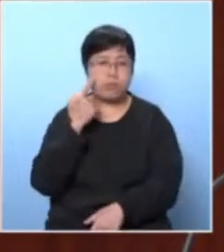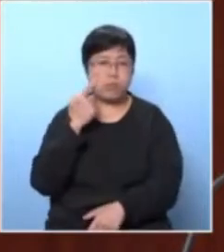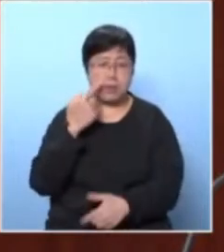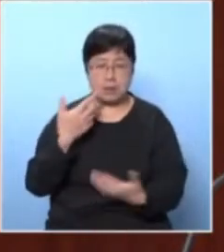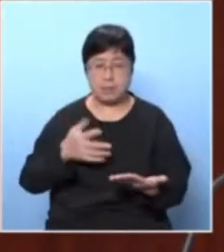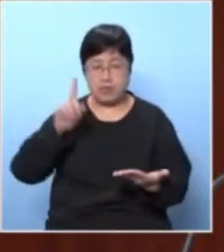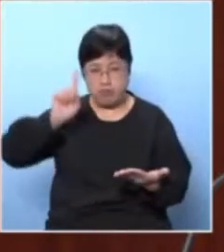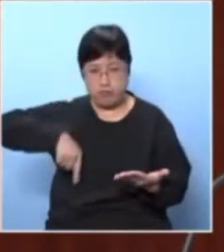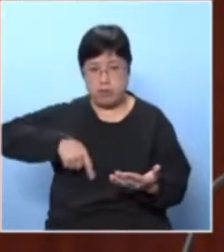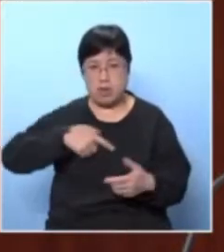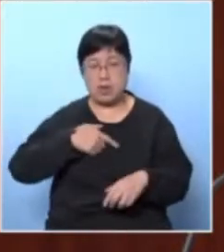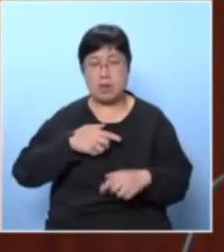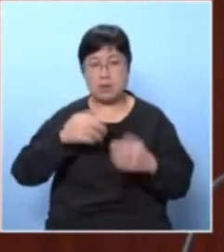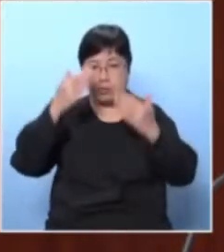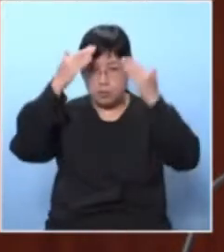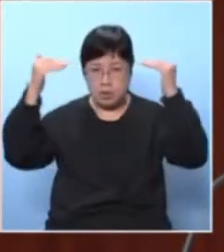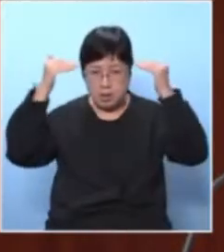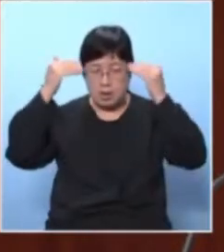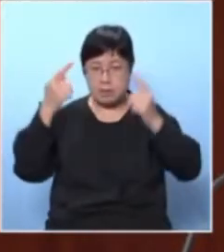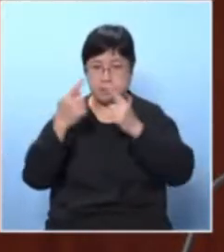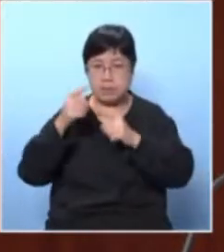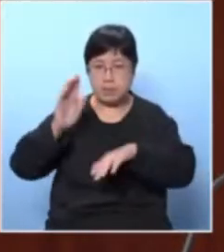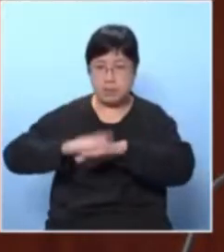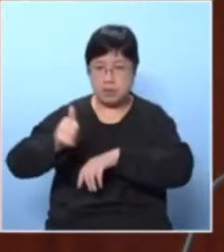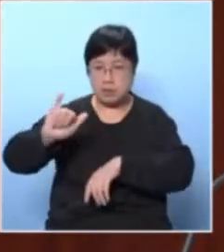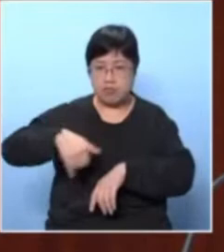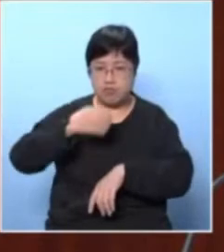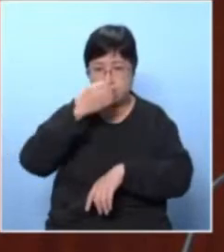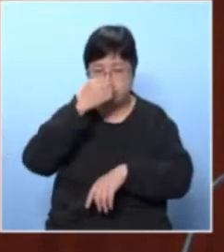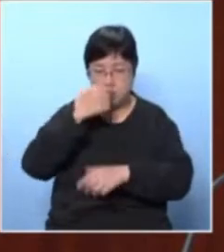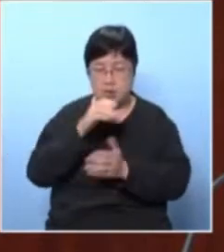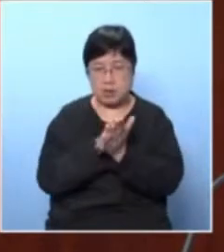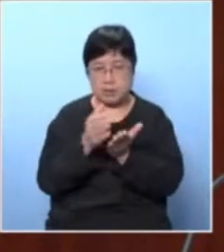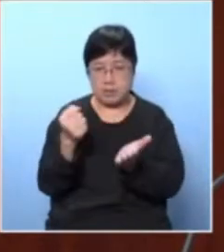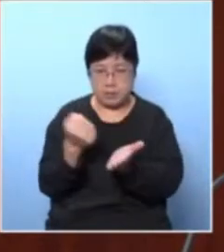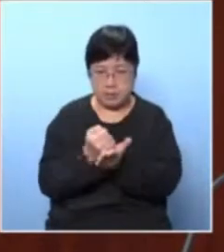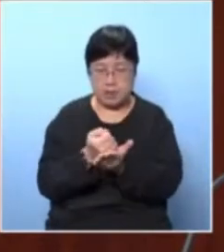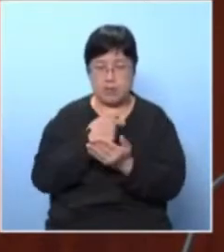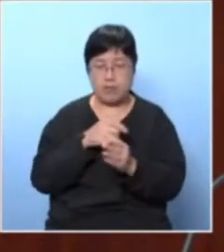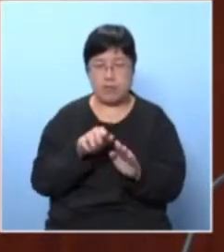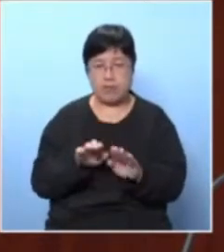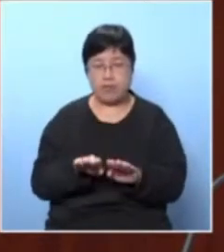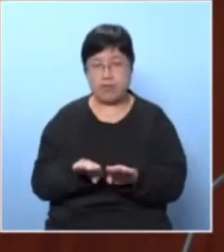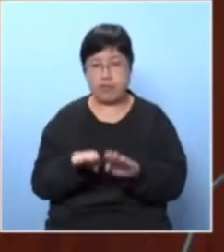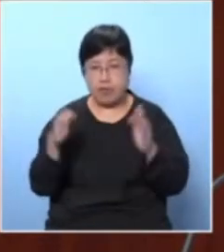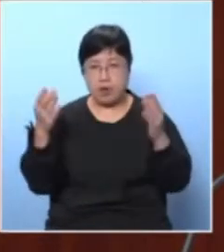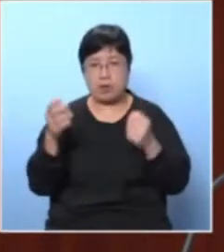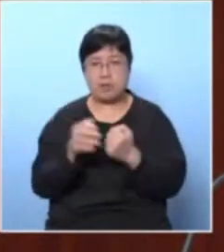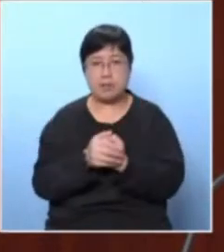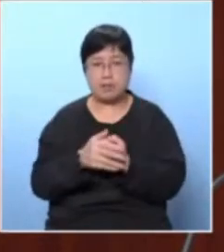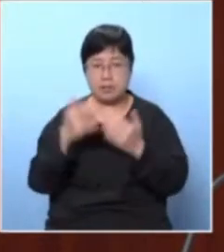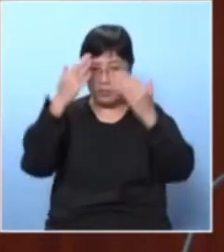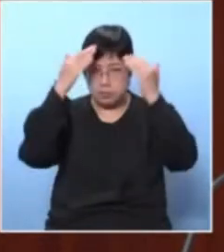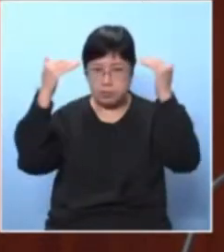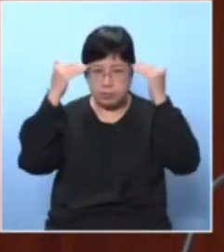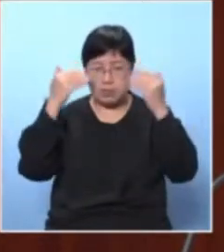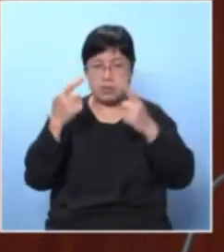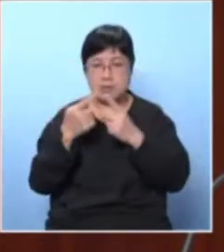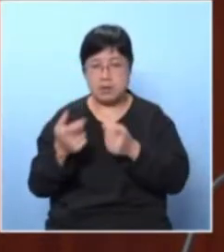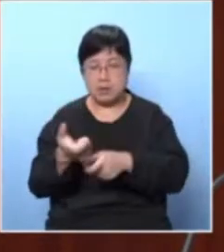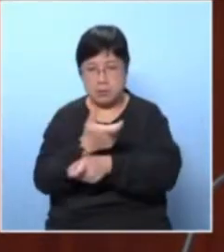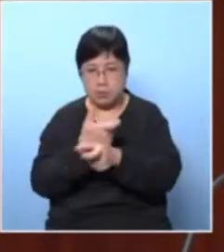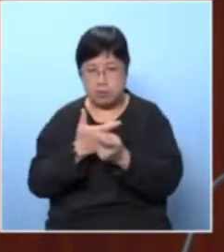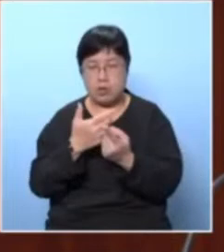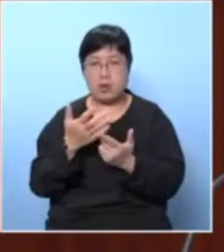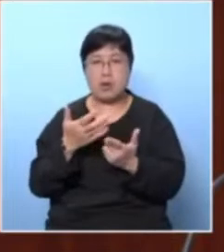requirements. Starting from today, we will relax the visa policy in respect of employment for Vietnamese talents and the